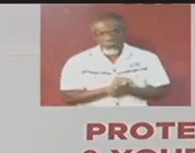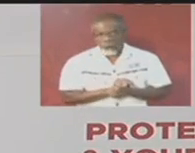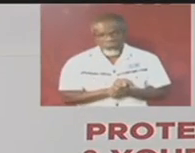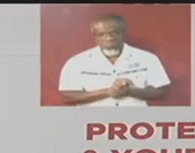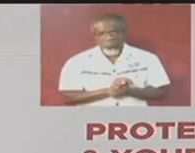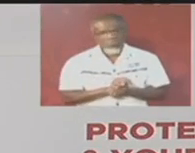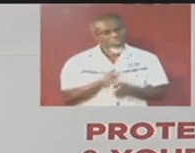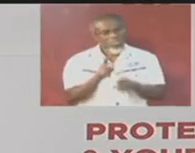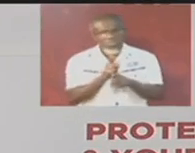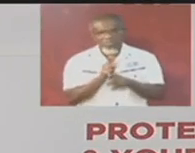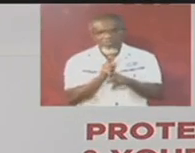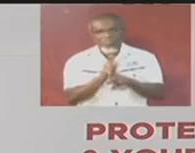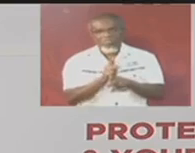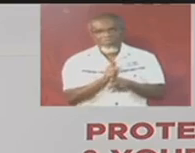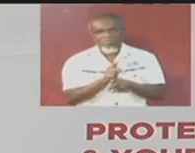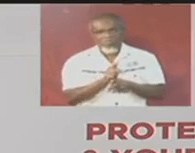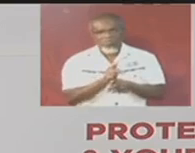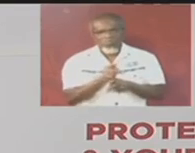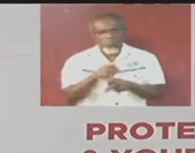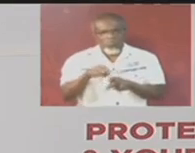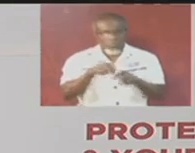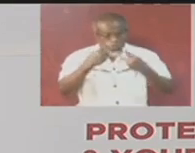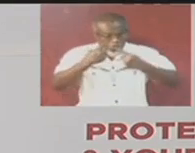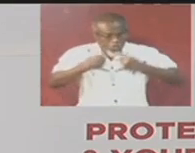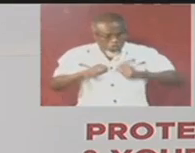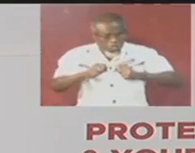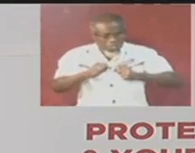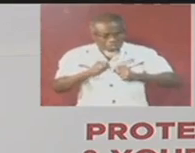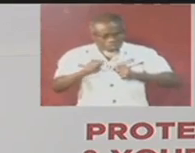we try to link the spike in